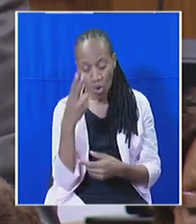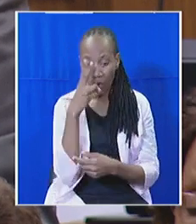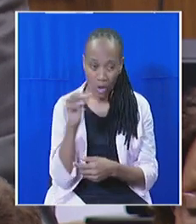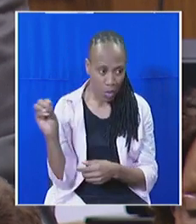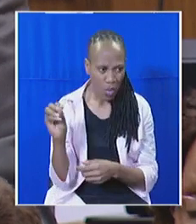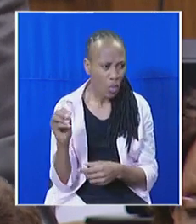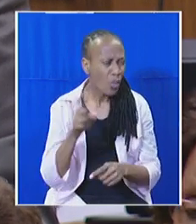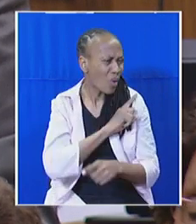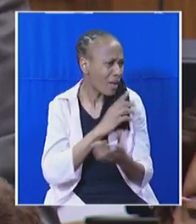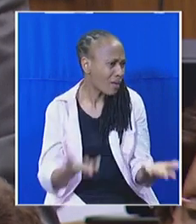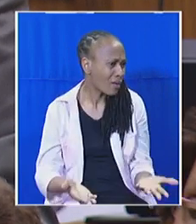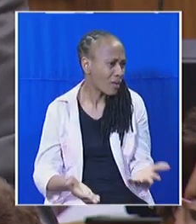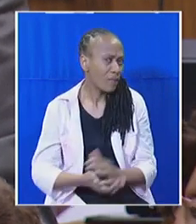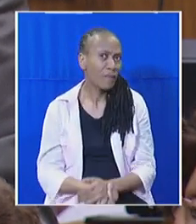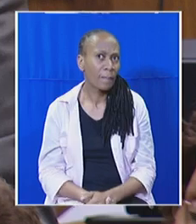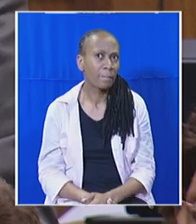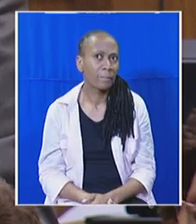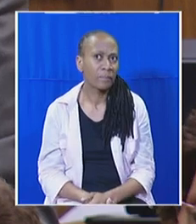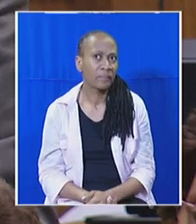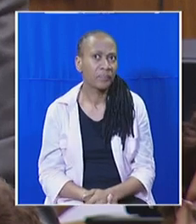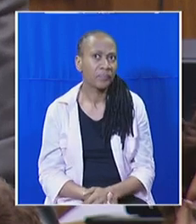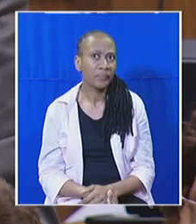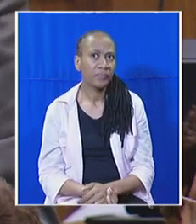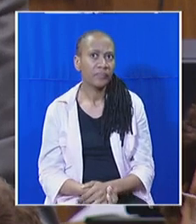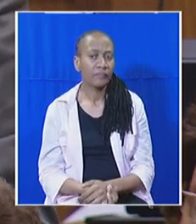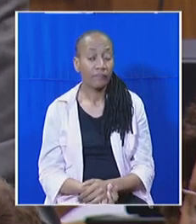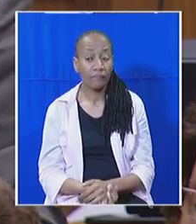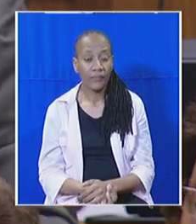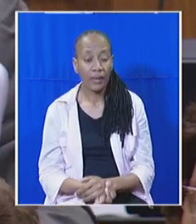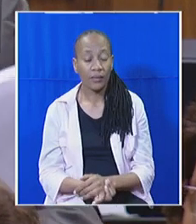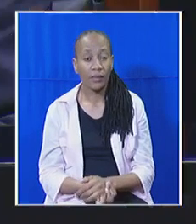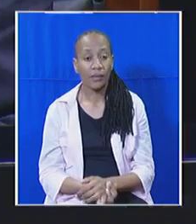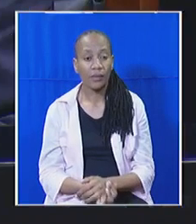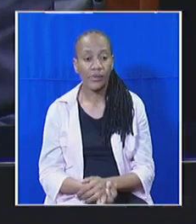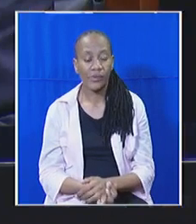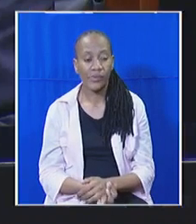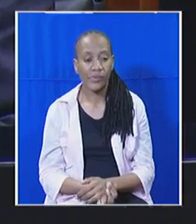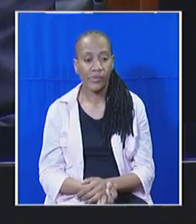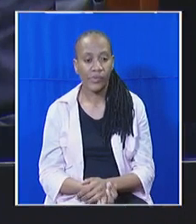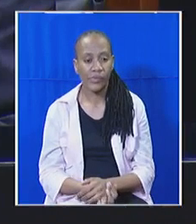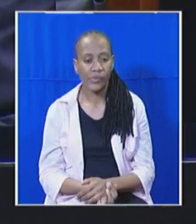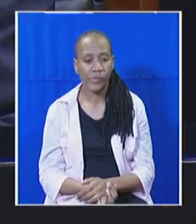no, why not? What are you doing about Honourable it to member, make sure your that we've time got has the budget? expired. Thank you.